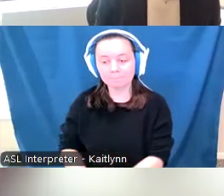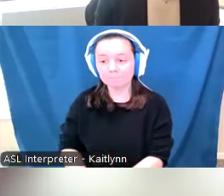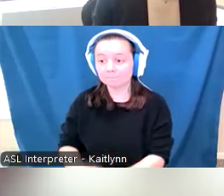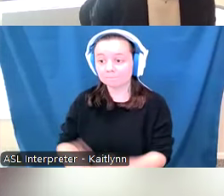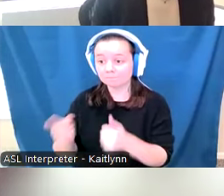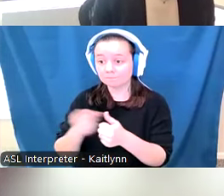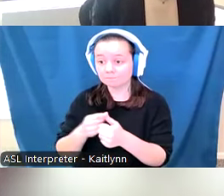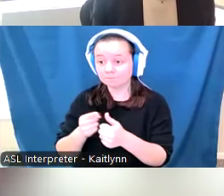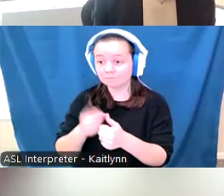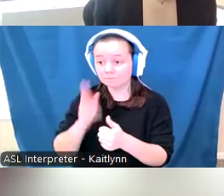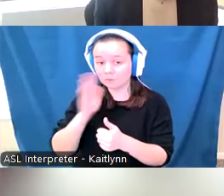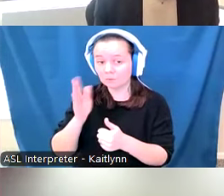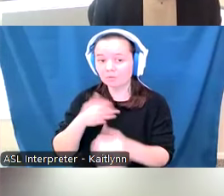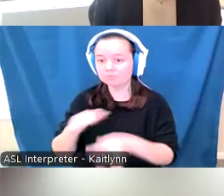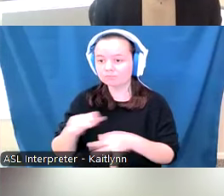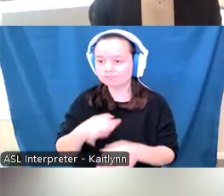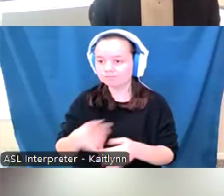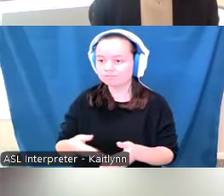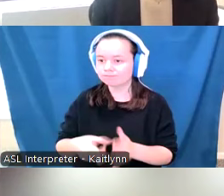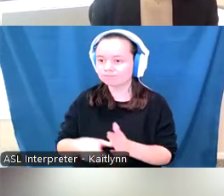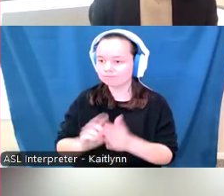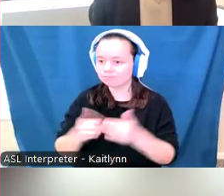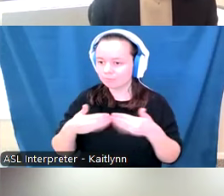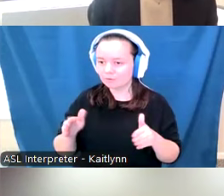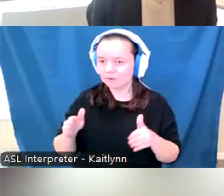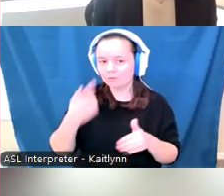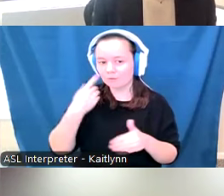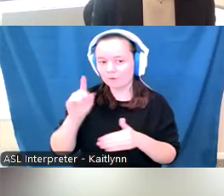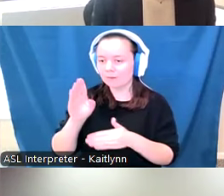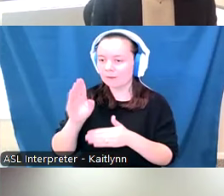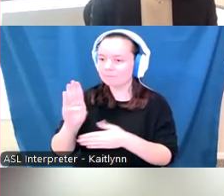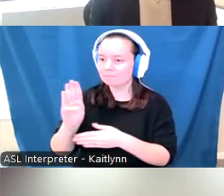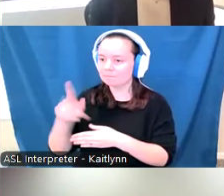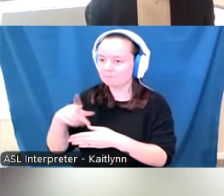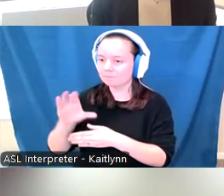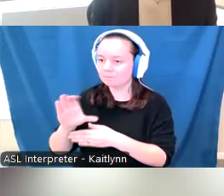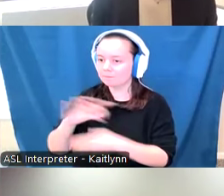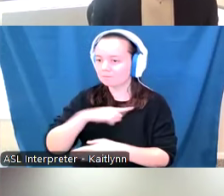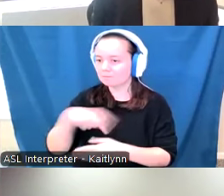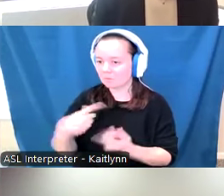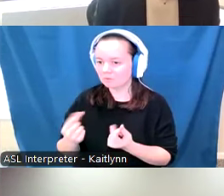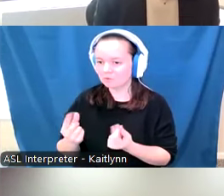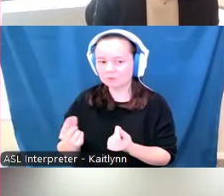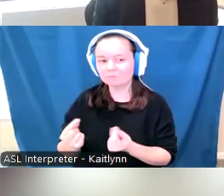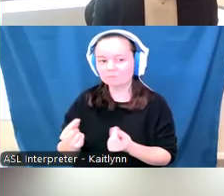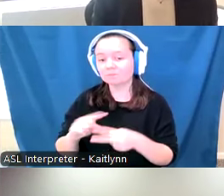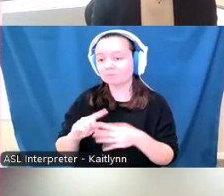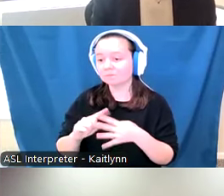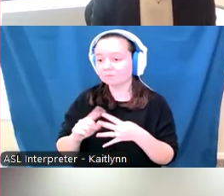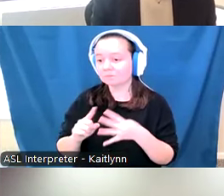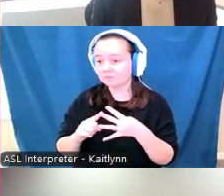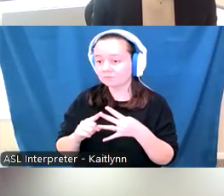First, I will provide an overview of the Bipartisan Policy Center and what we do. Second, we'll talk about the direct